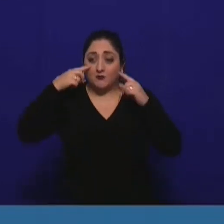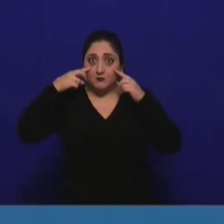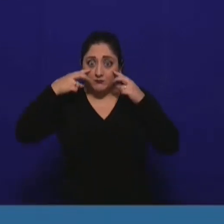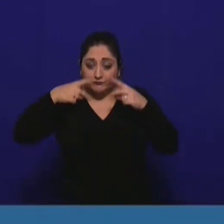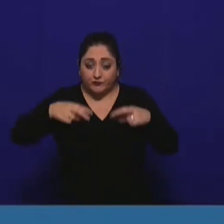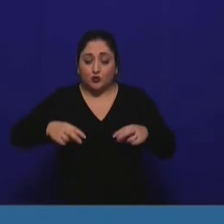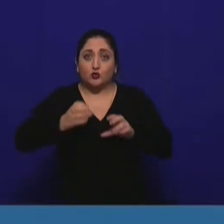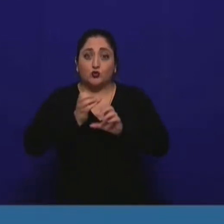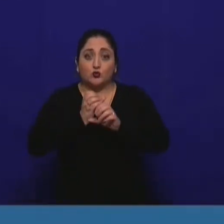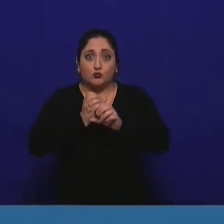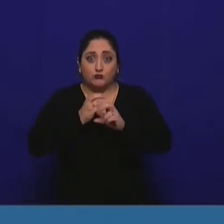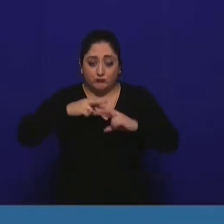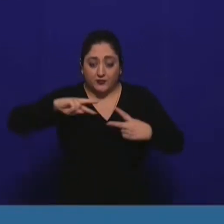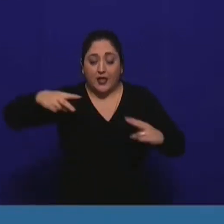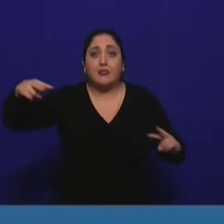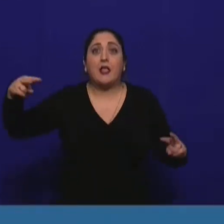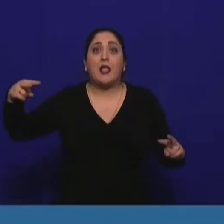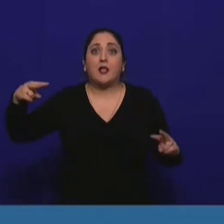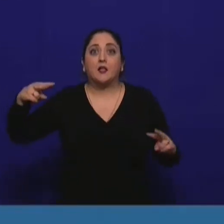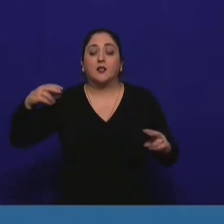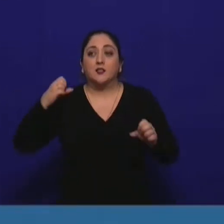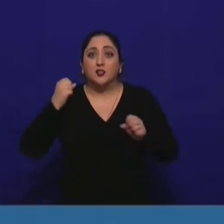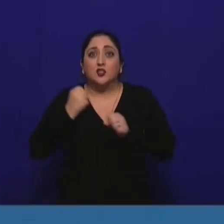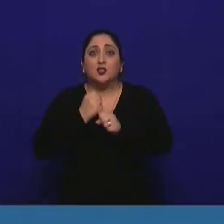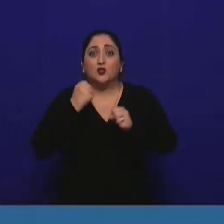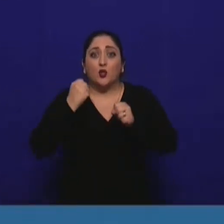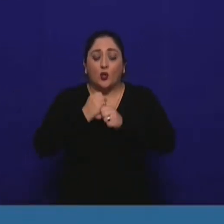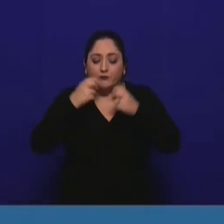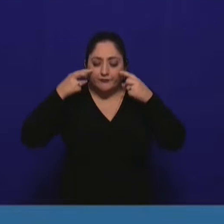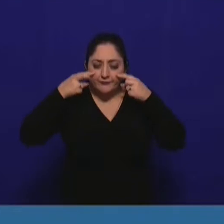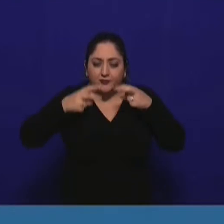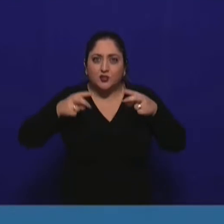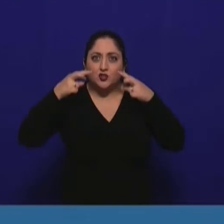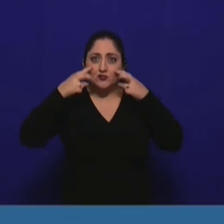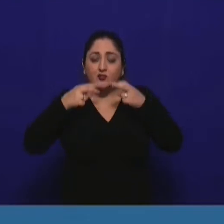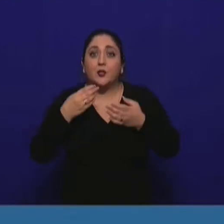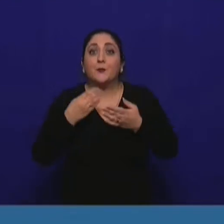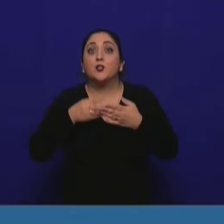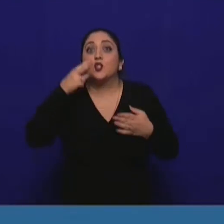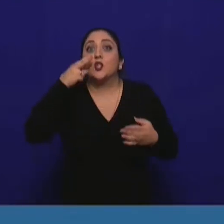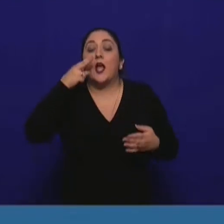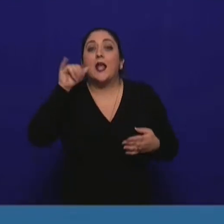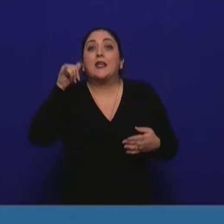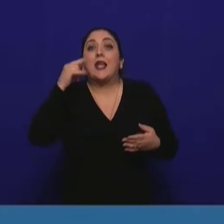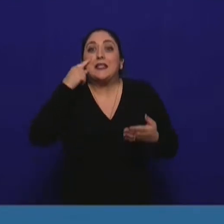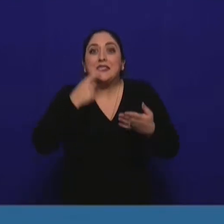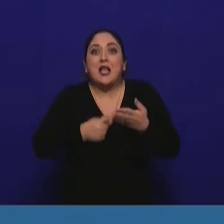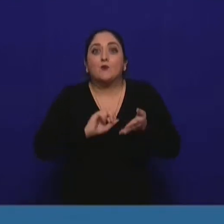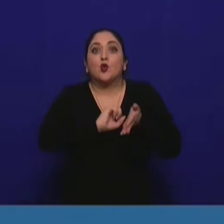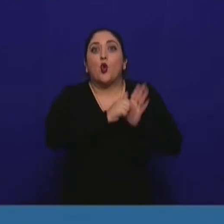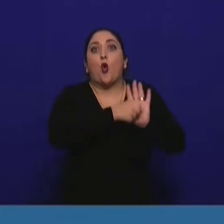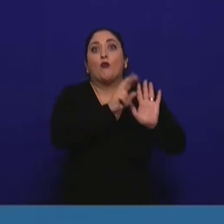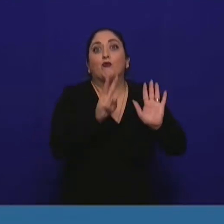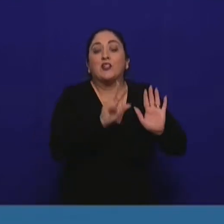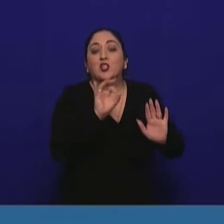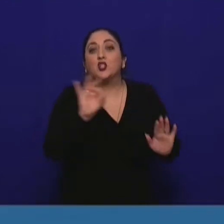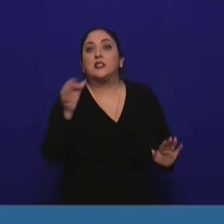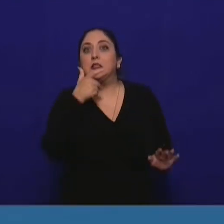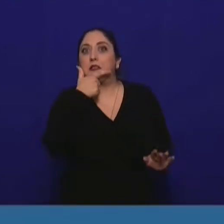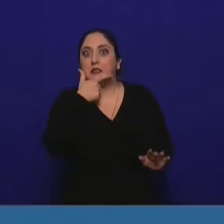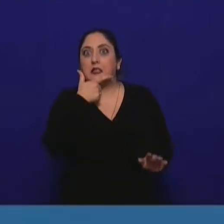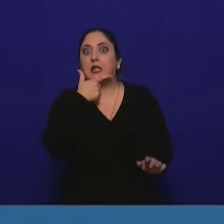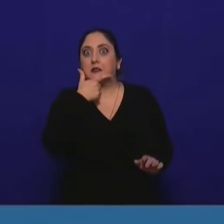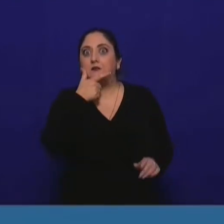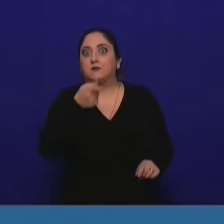dejjem nżidu l-kapaċità tagħna ħalli iżjed ma tagħmel inti testijiet għall-varjant iżjed tkun taf x'inhija s-sitwazzjoni li